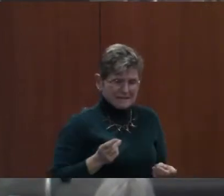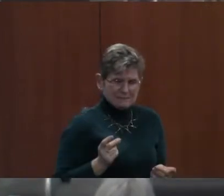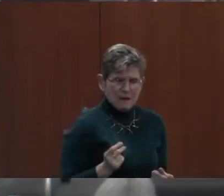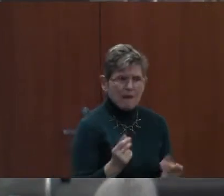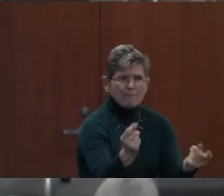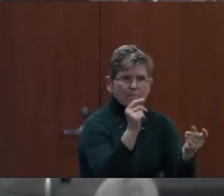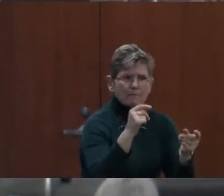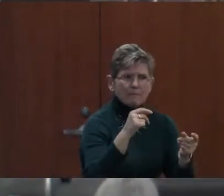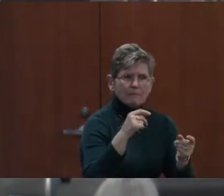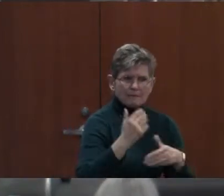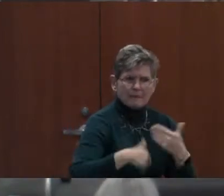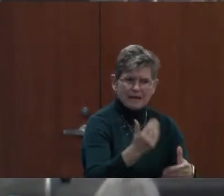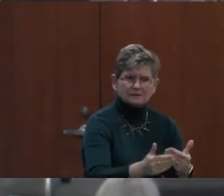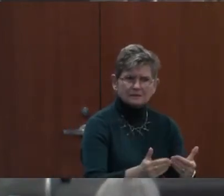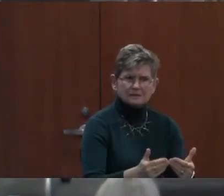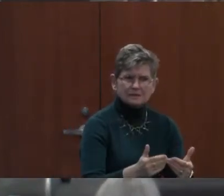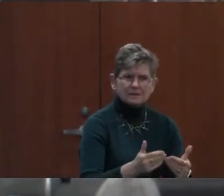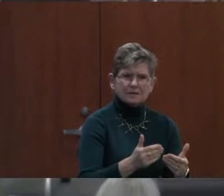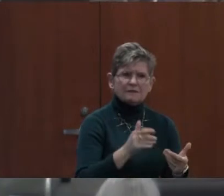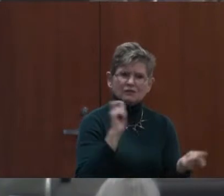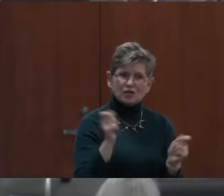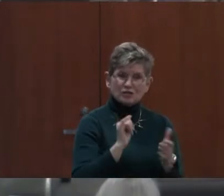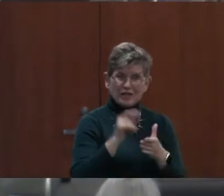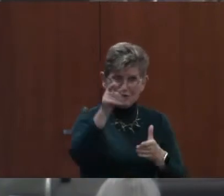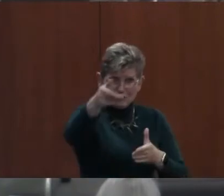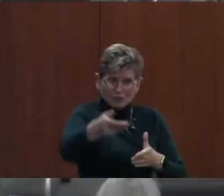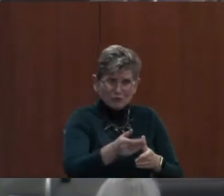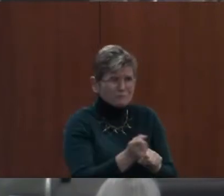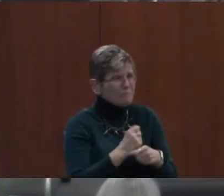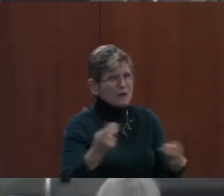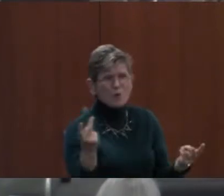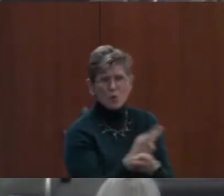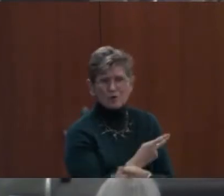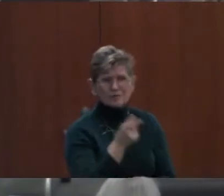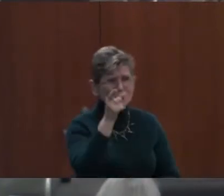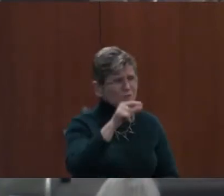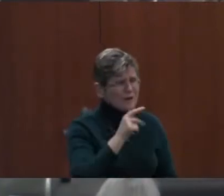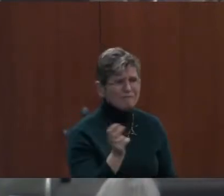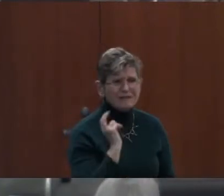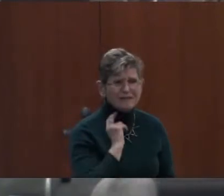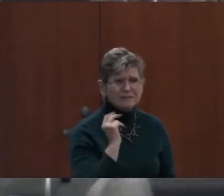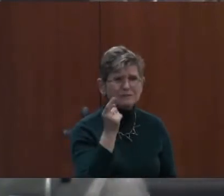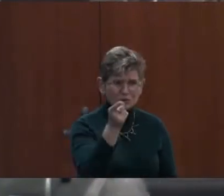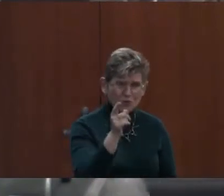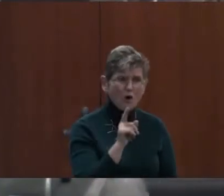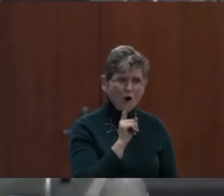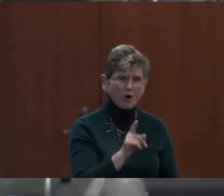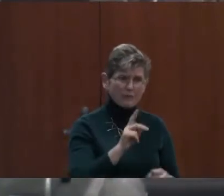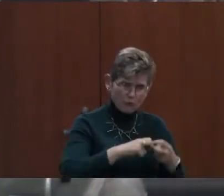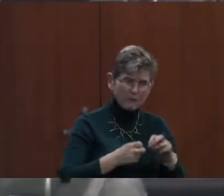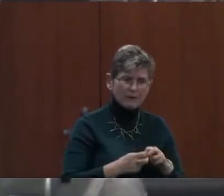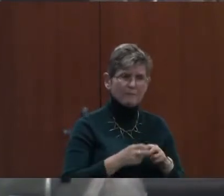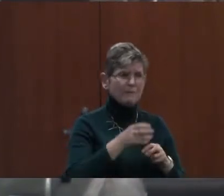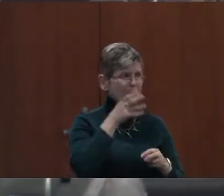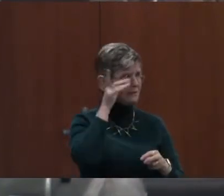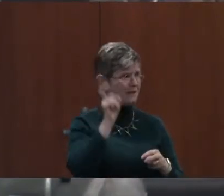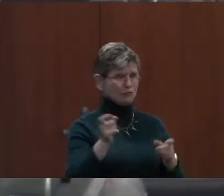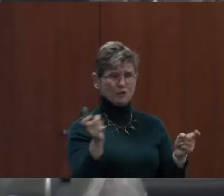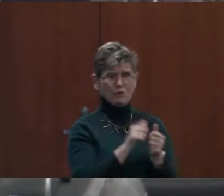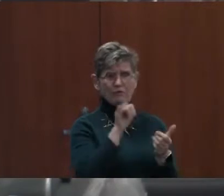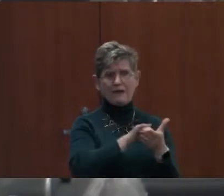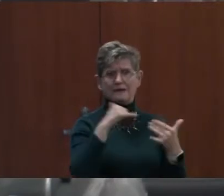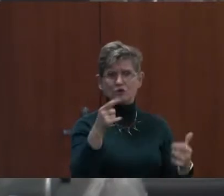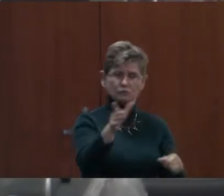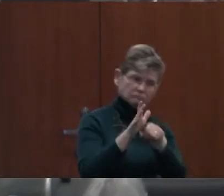this is happening. The changes you introduce make it worse. You're not victims. You have become one of the instigators that parents now have to deal with. You